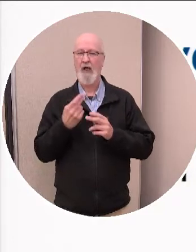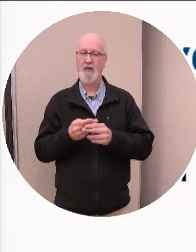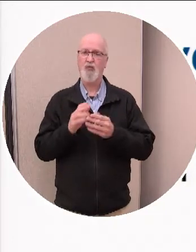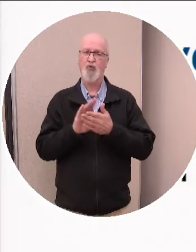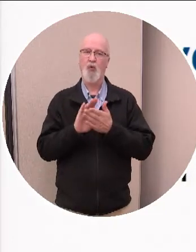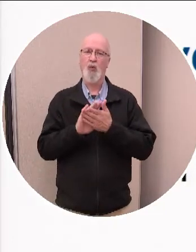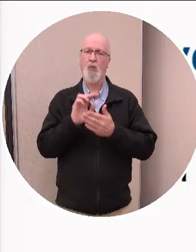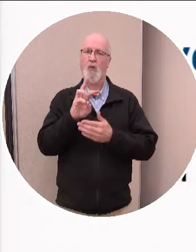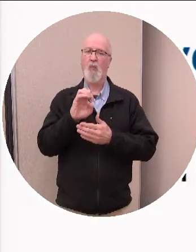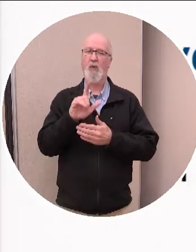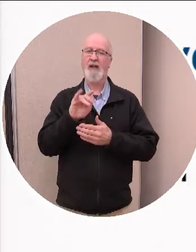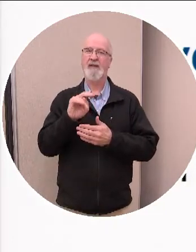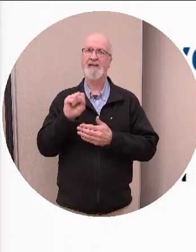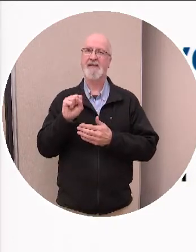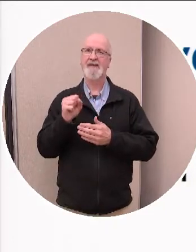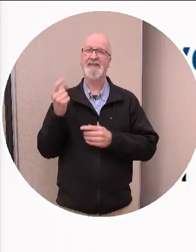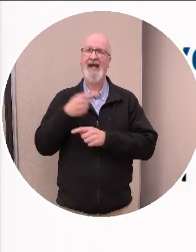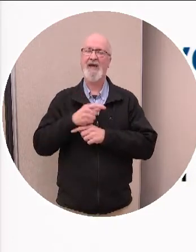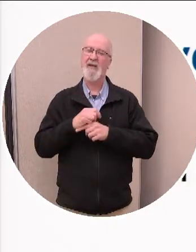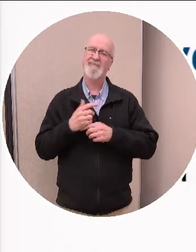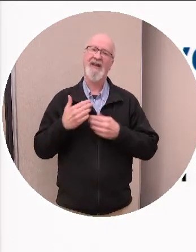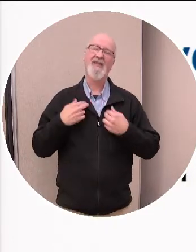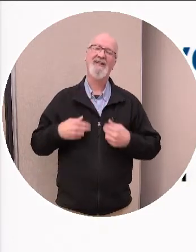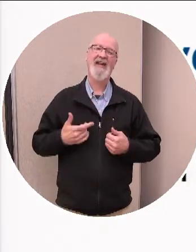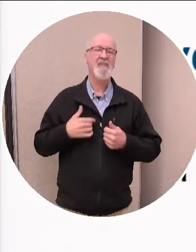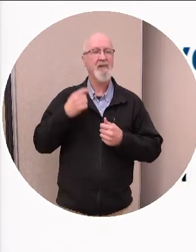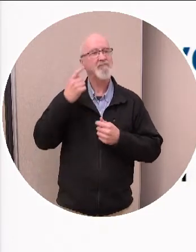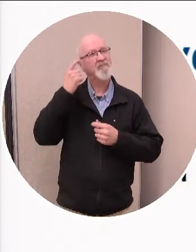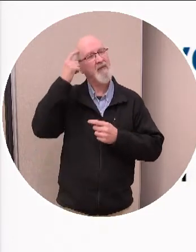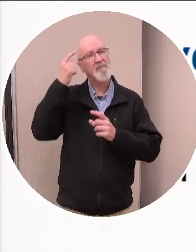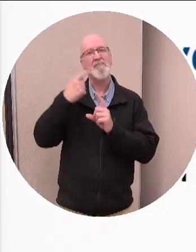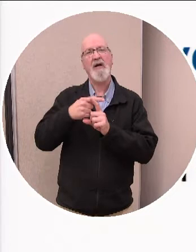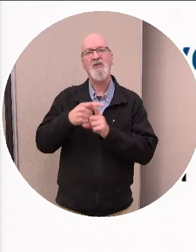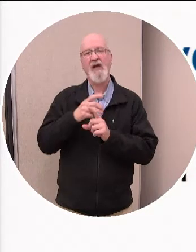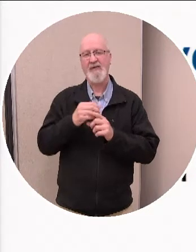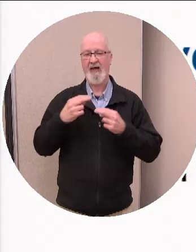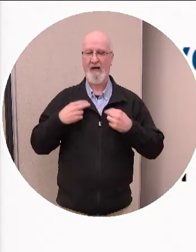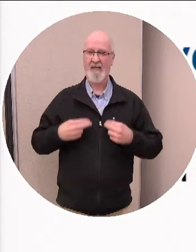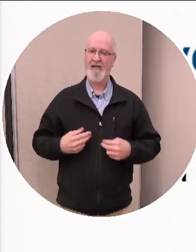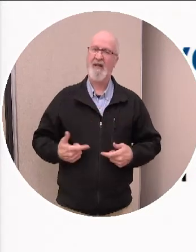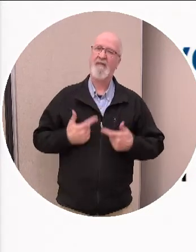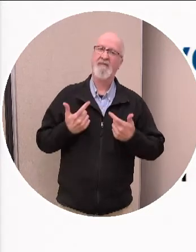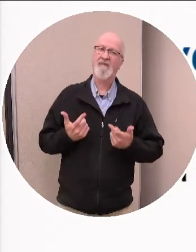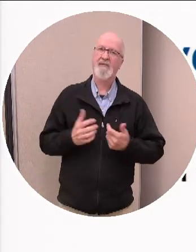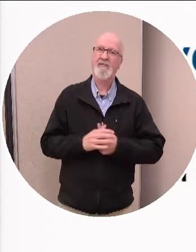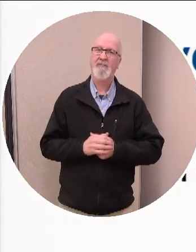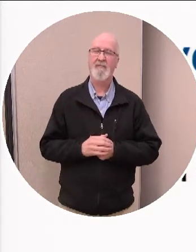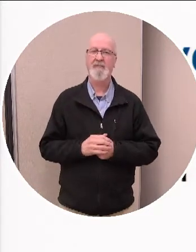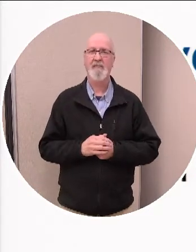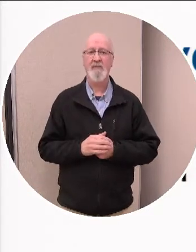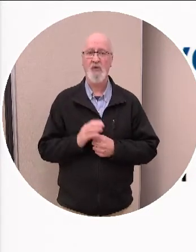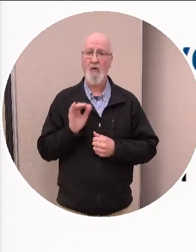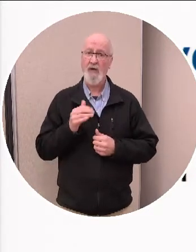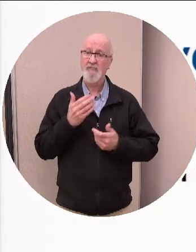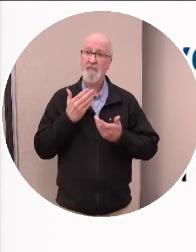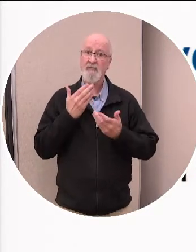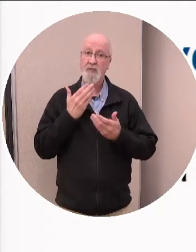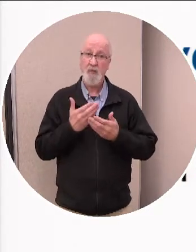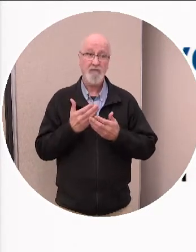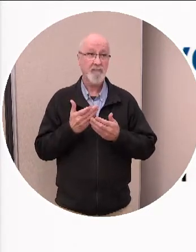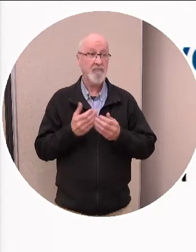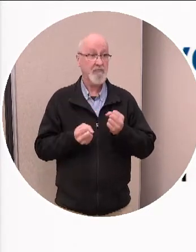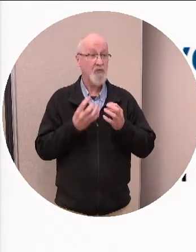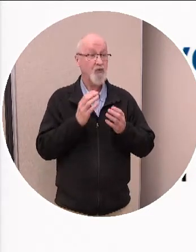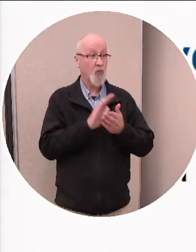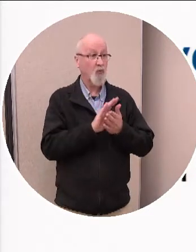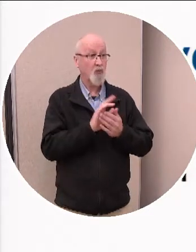promote positive mental health, anti-bullying, healthy lifestyles, and other relevant issues. To be most effective, schools have worked with the district